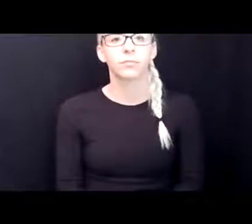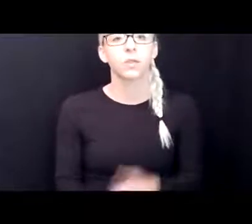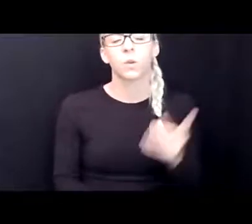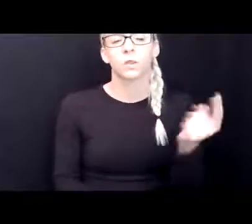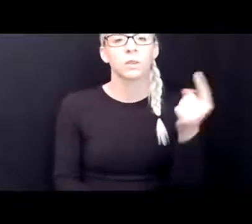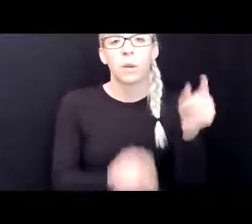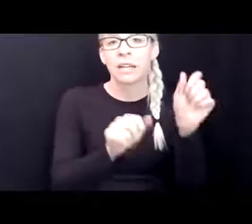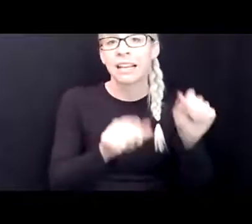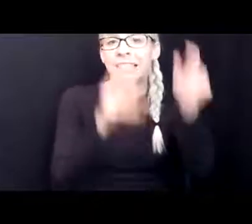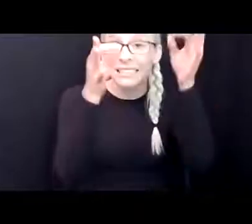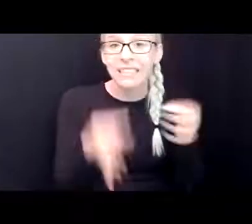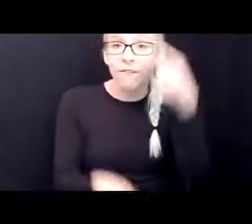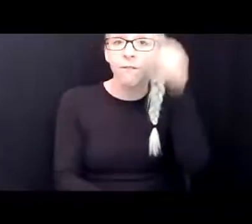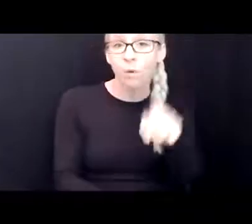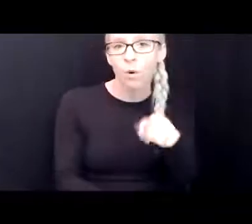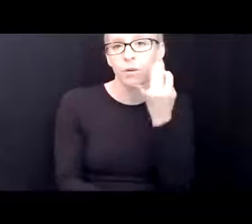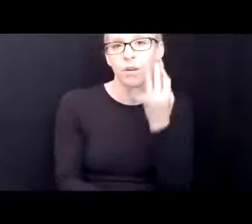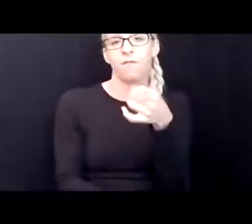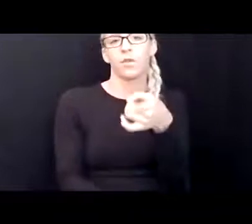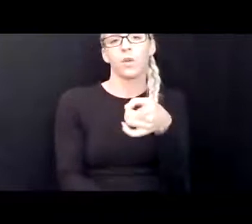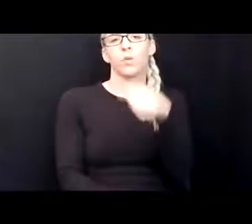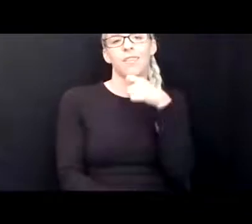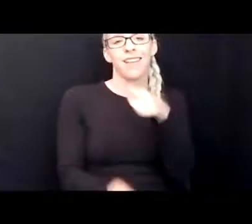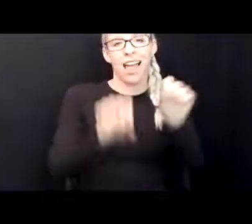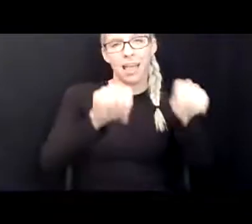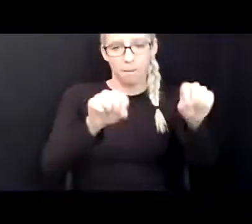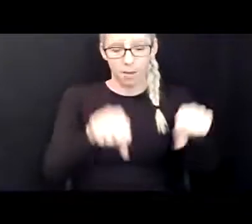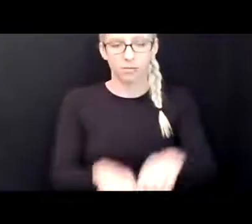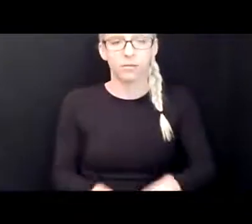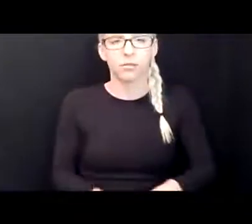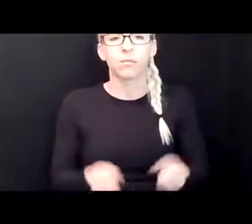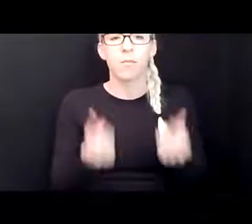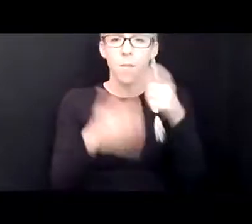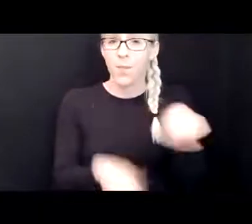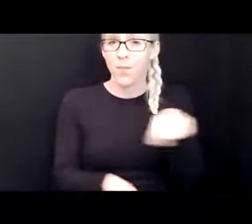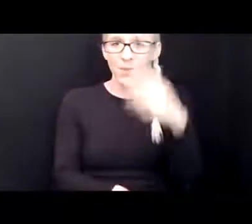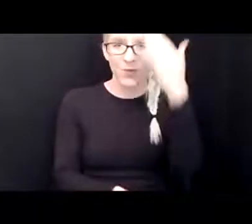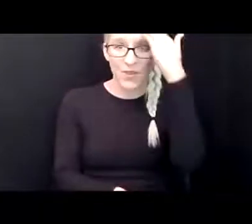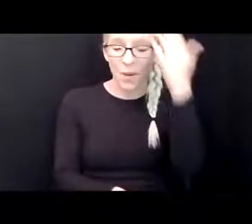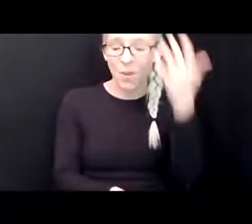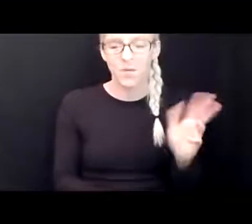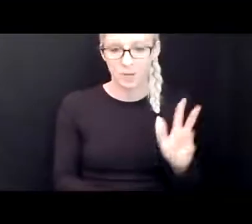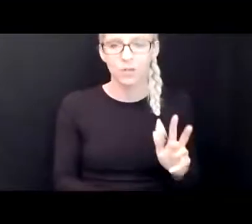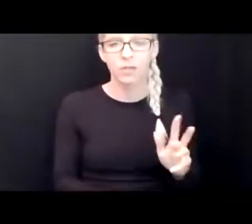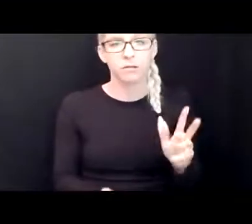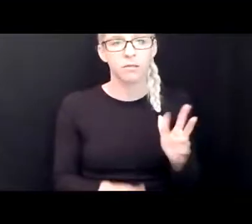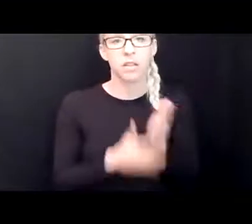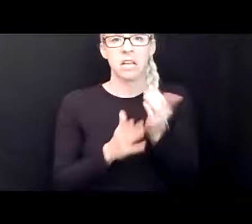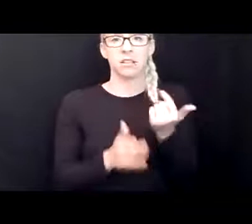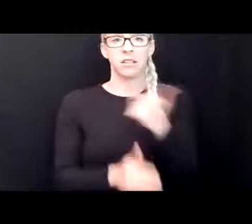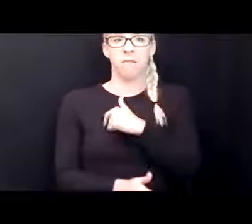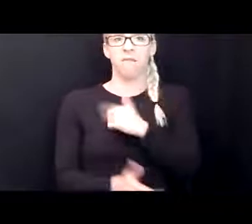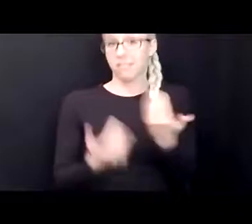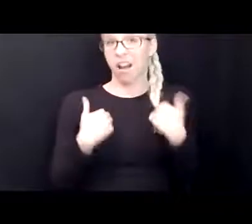behalf. But this is a document, many of us, again, we've heard about them. We may or may not have them for ourselves, but